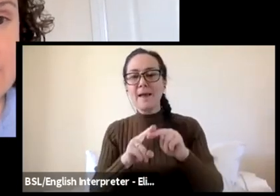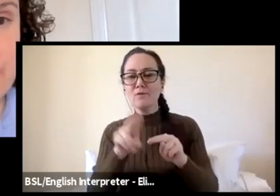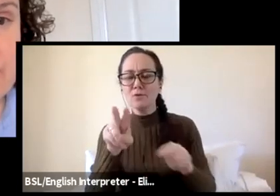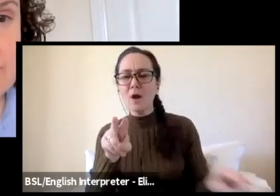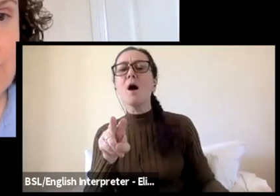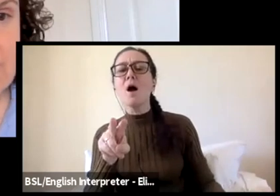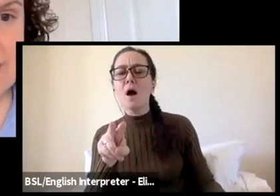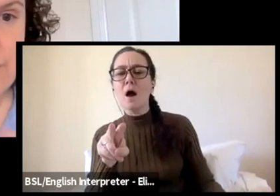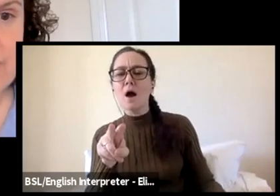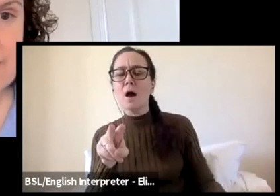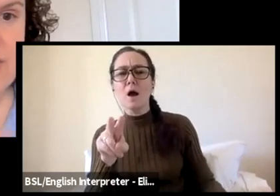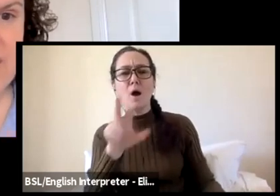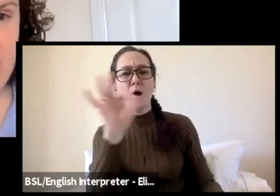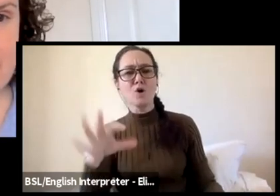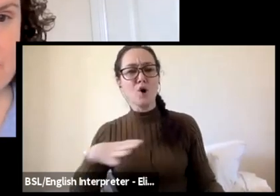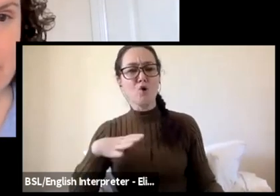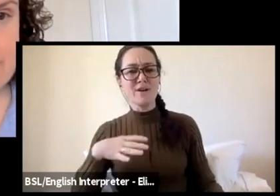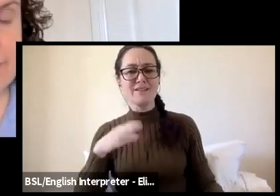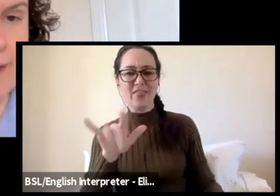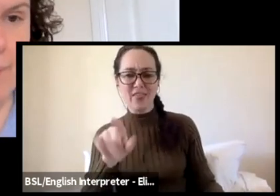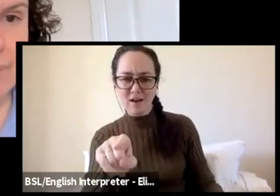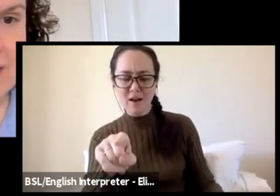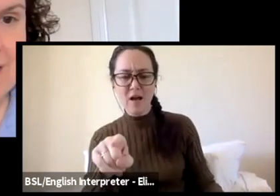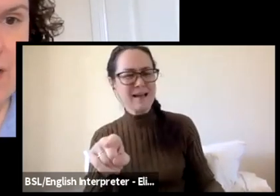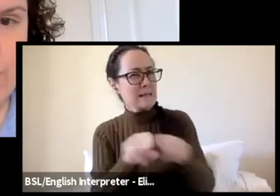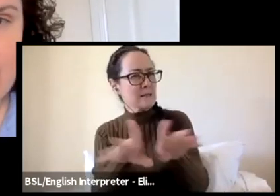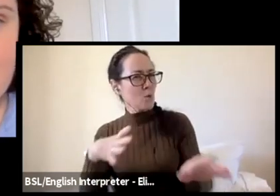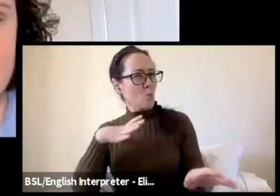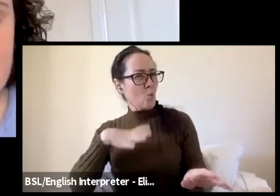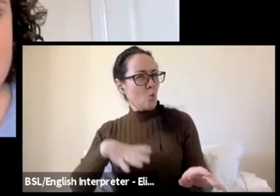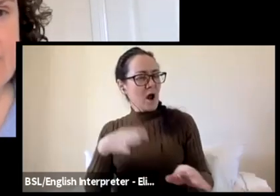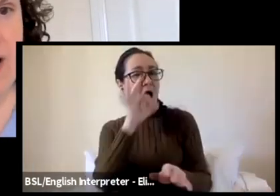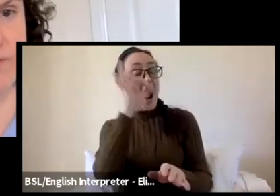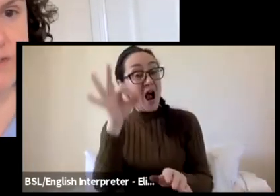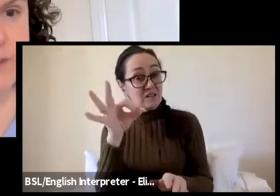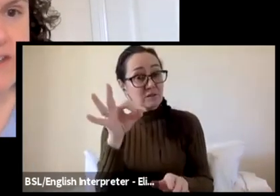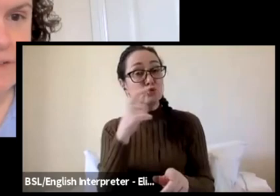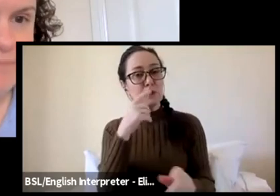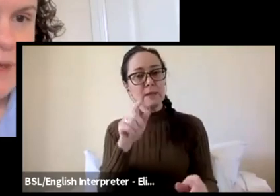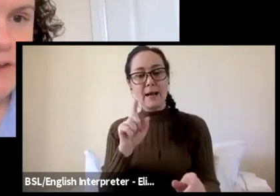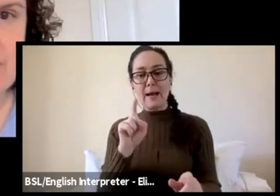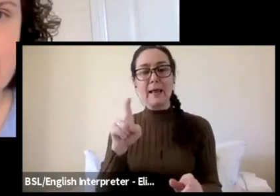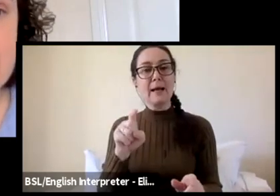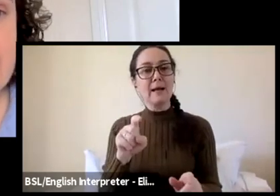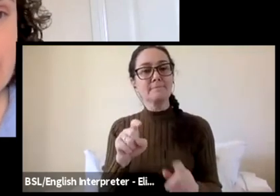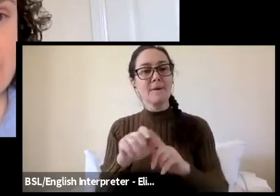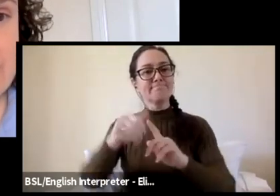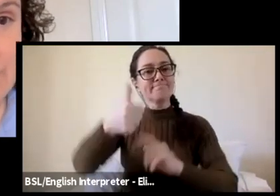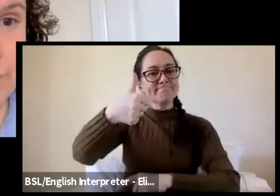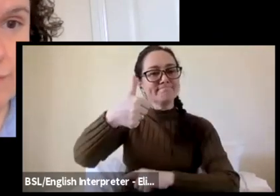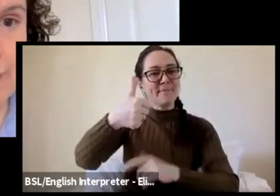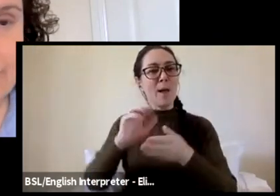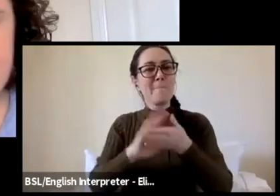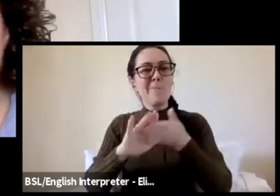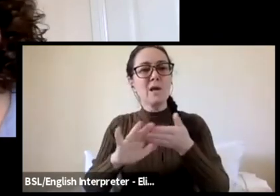something you'd like to ask, you can click on the kind of thumbs up little icon there, and that upvotes the question. So then we know that that's one that's